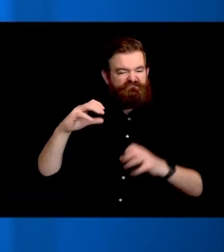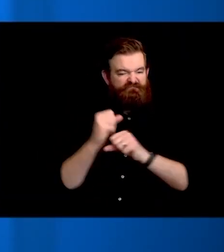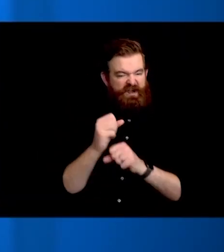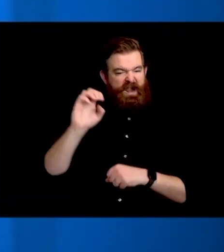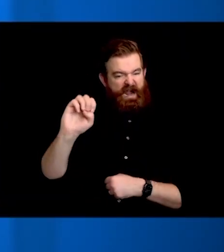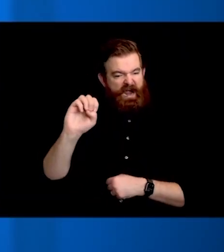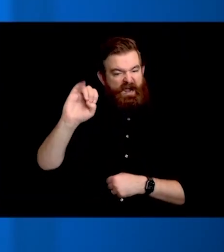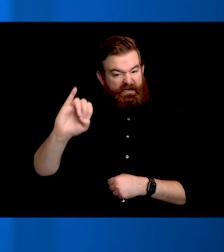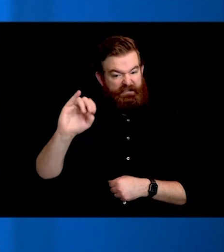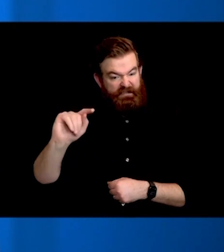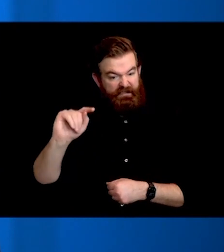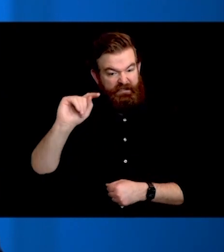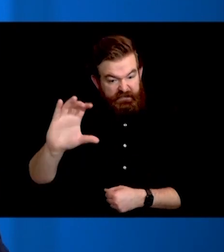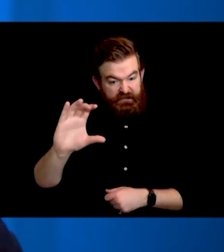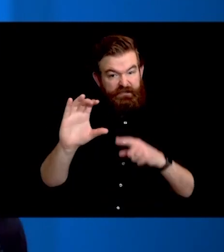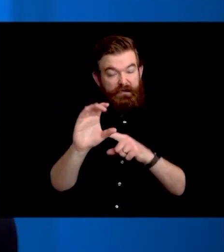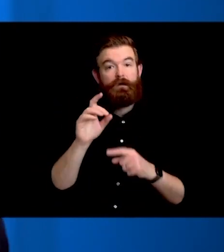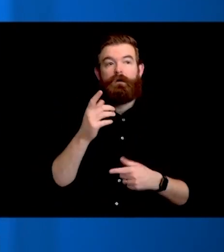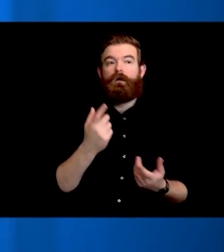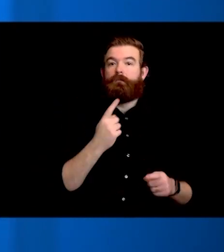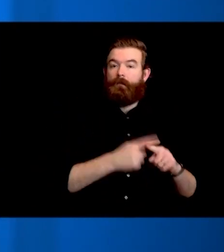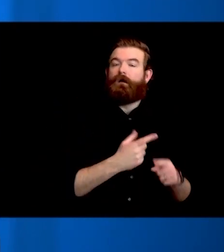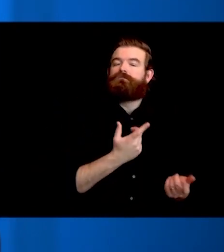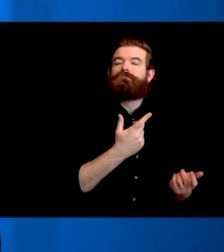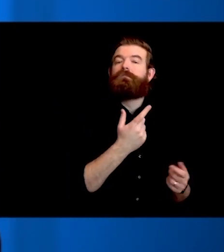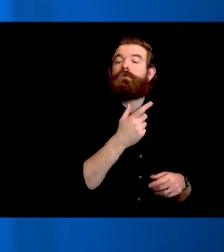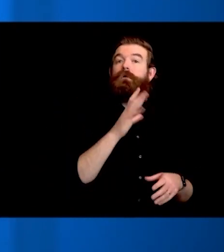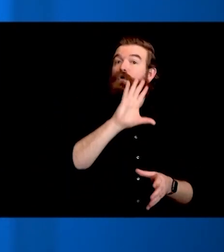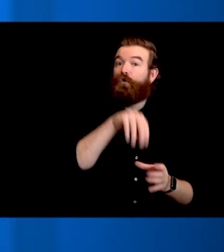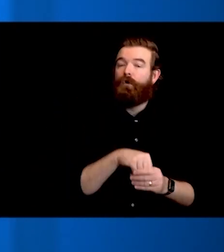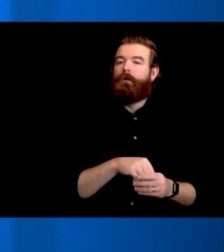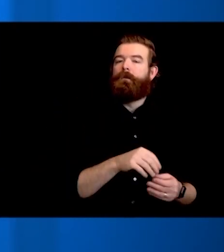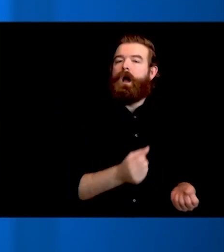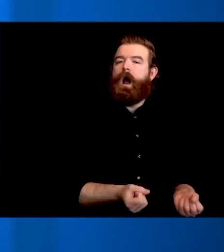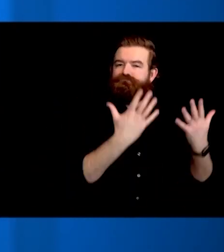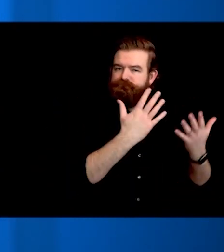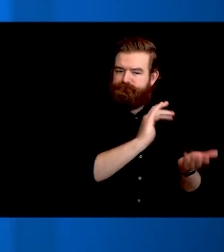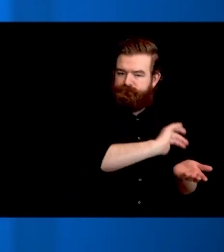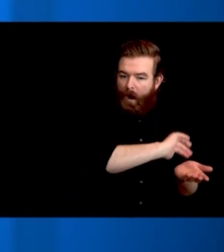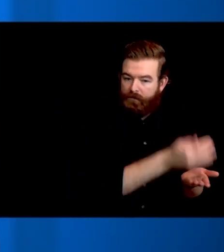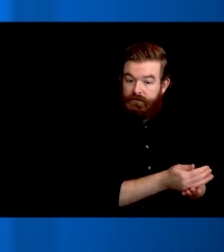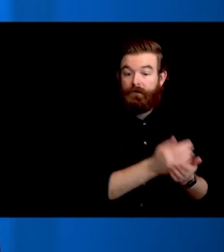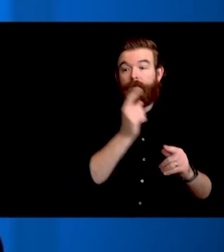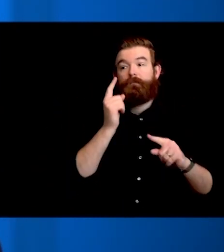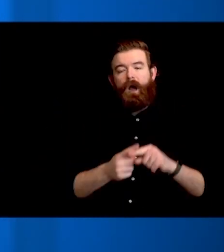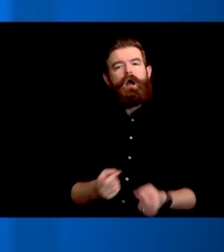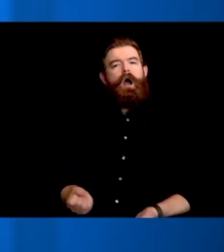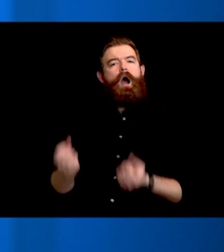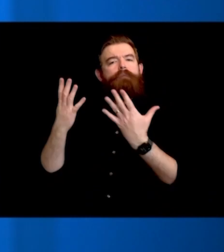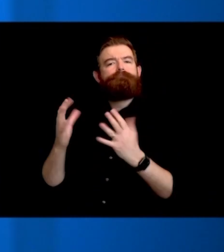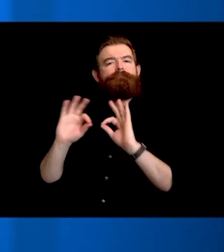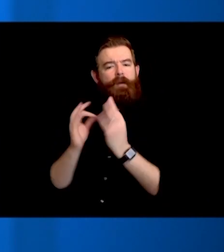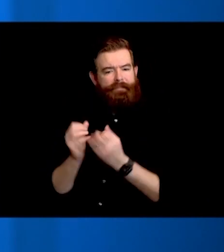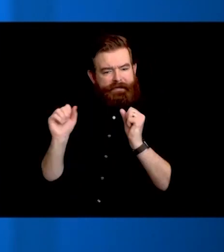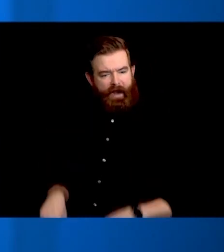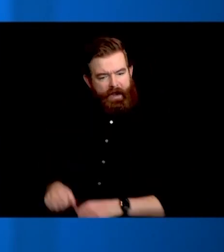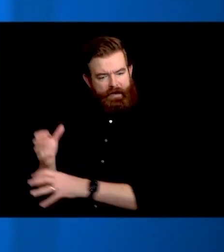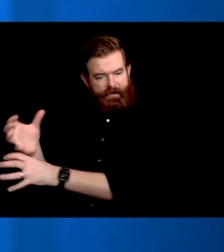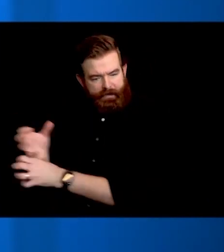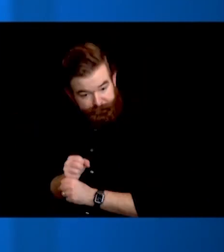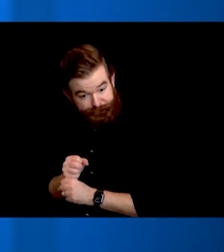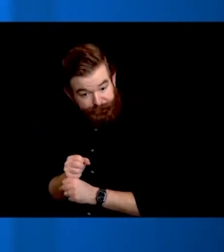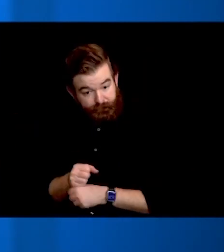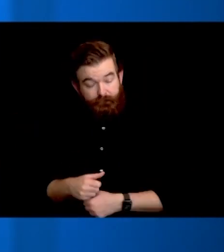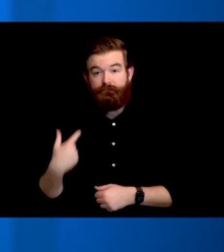we secured the resources to invest even more deeply into our communities, we're able in this budget to provide